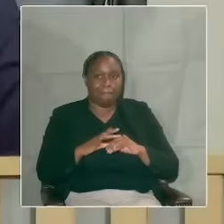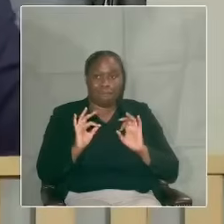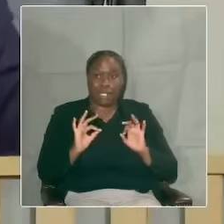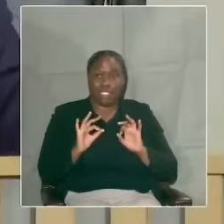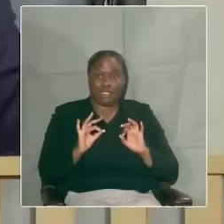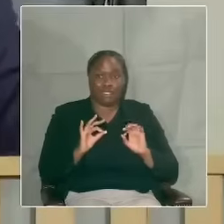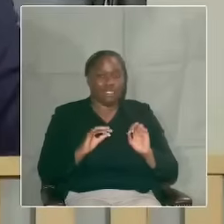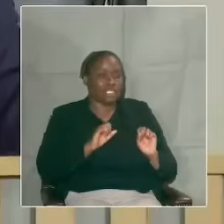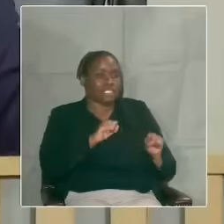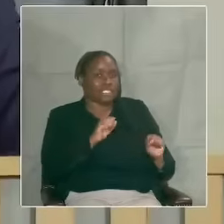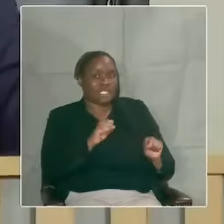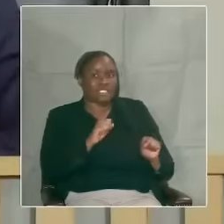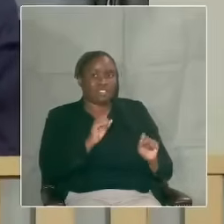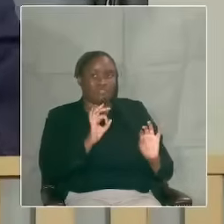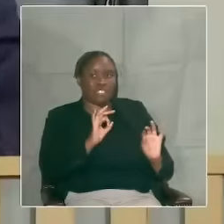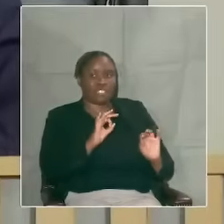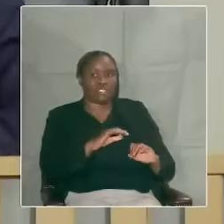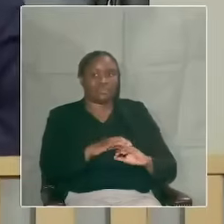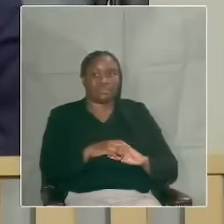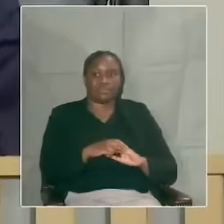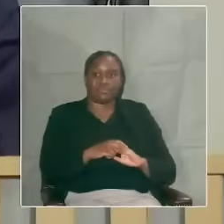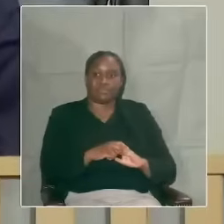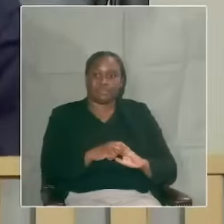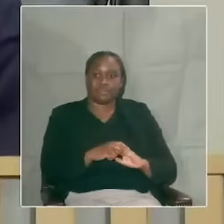Correct? That is correct, Commissioners.